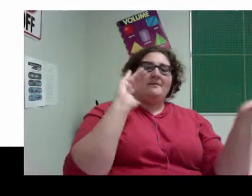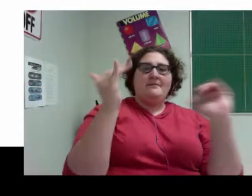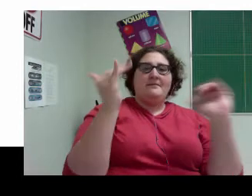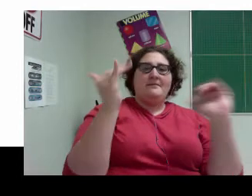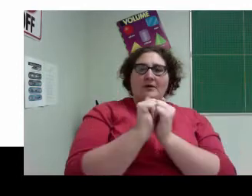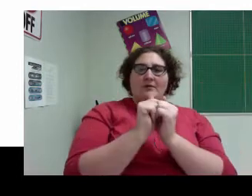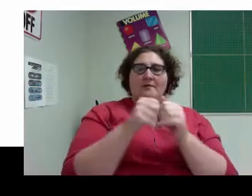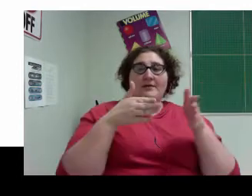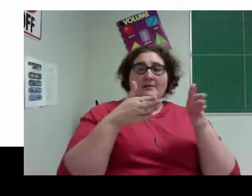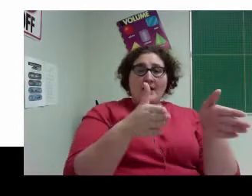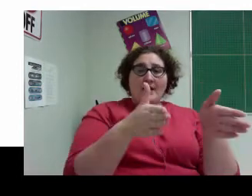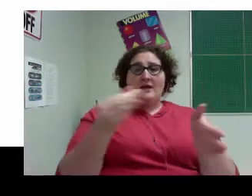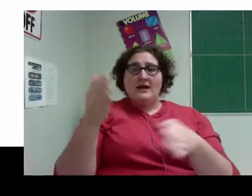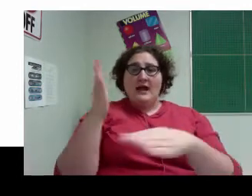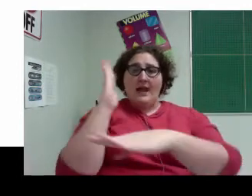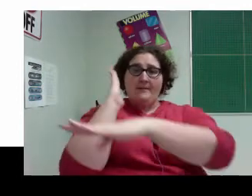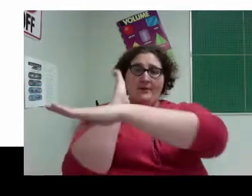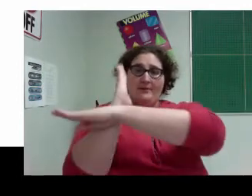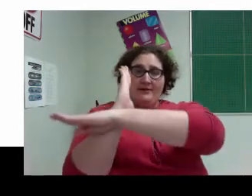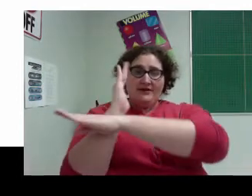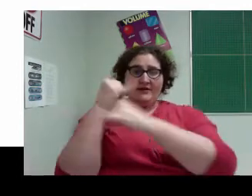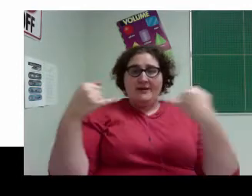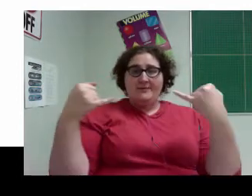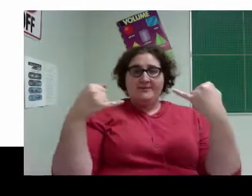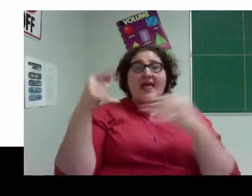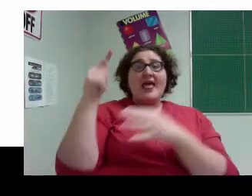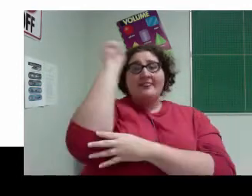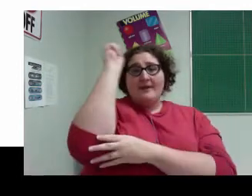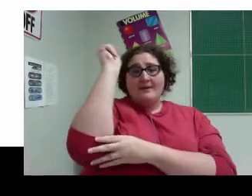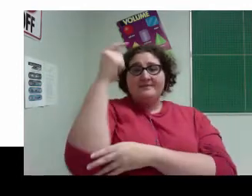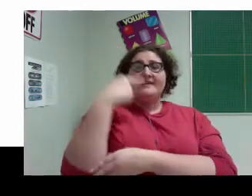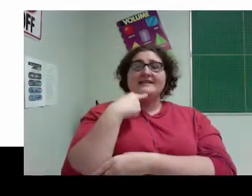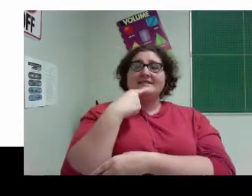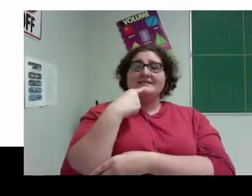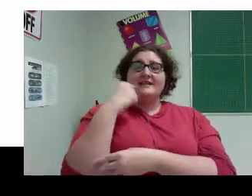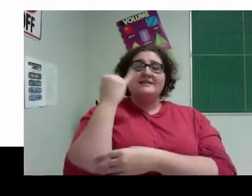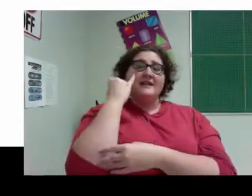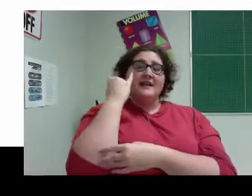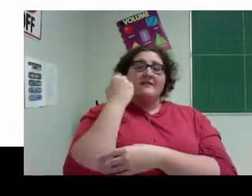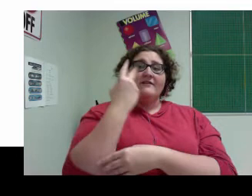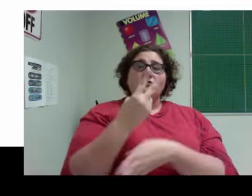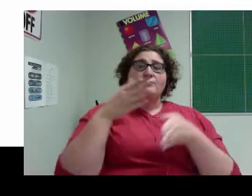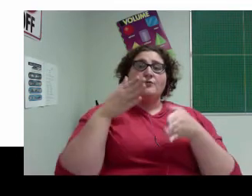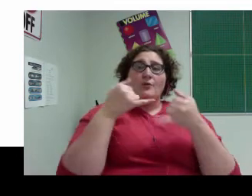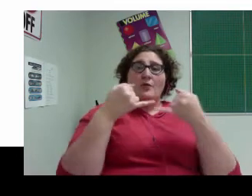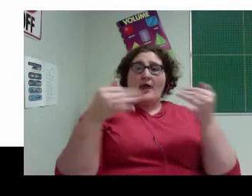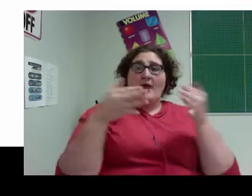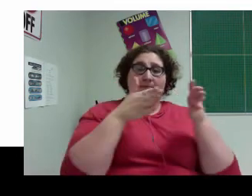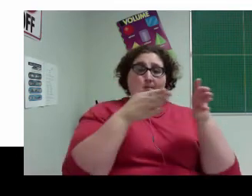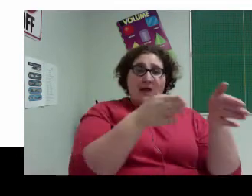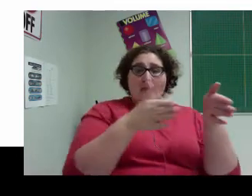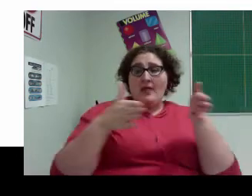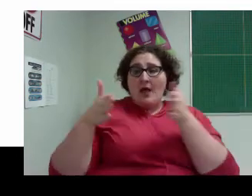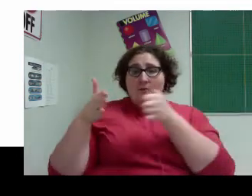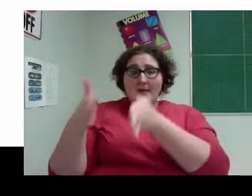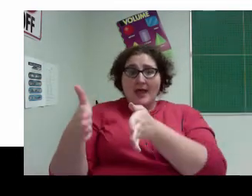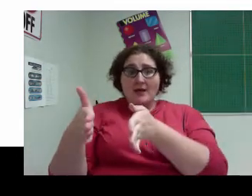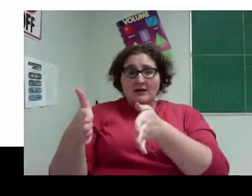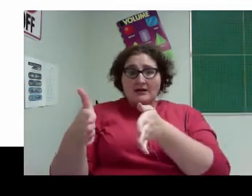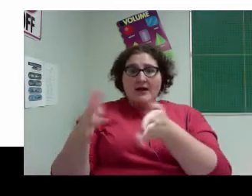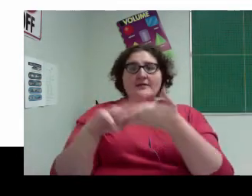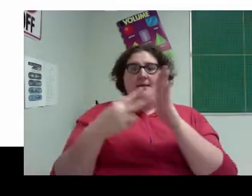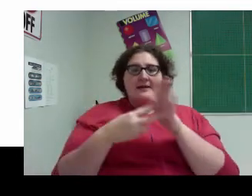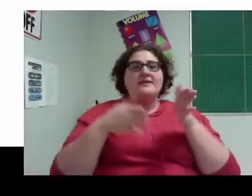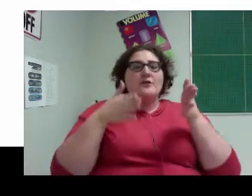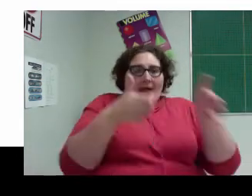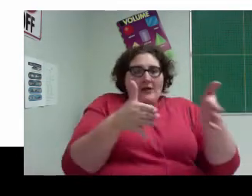Okay, theorem. It says if two lines are parallel to the same line, then they are parallel to each other. Okay, so on